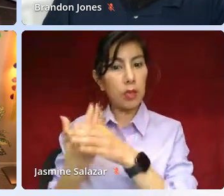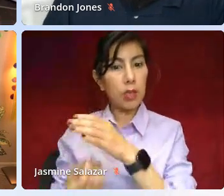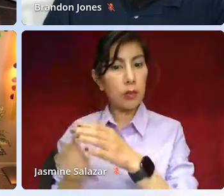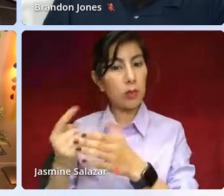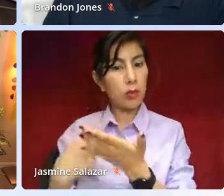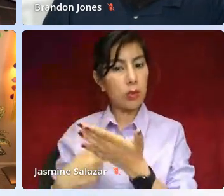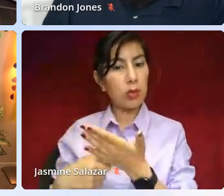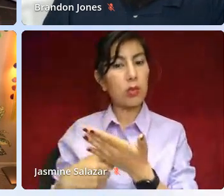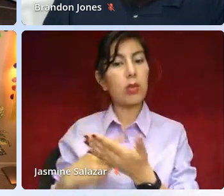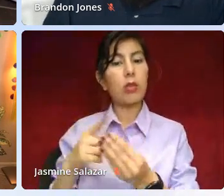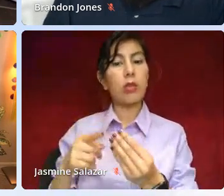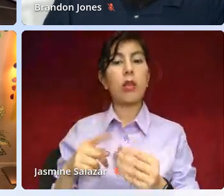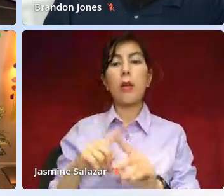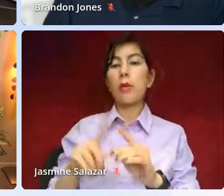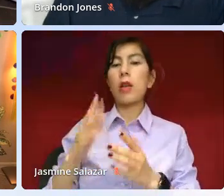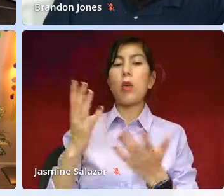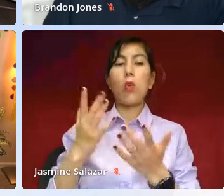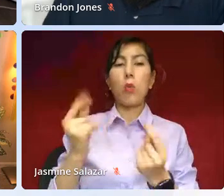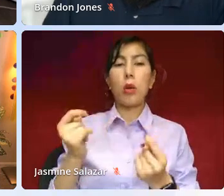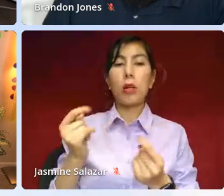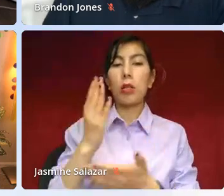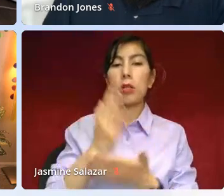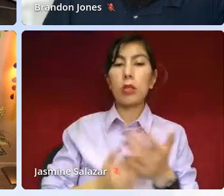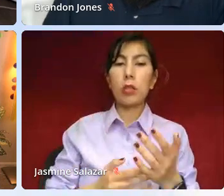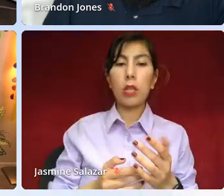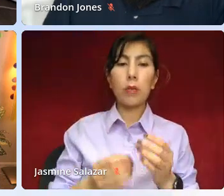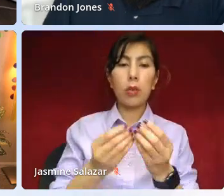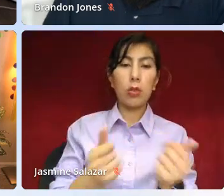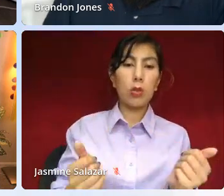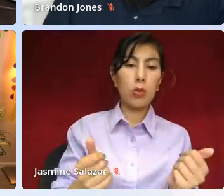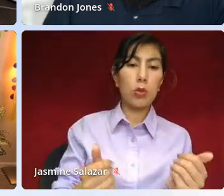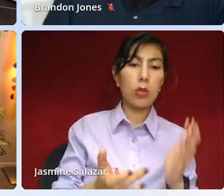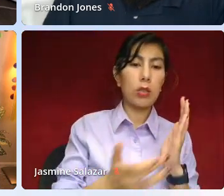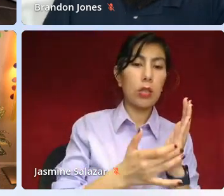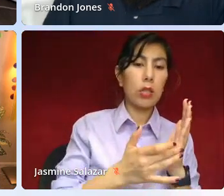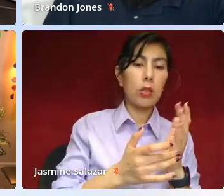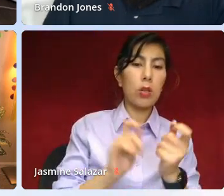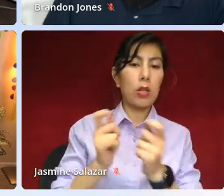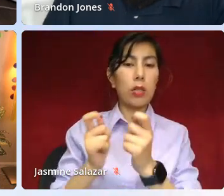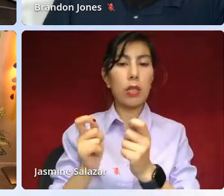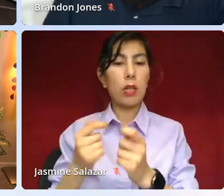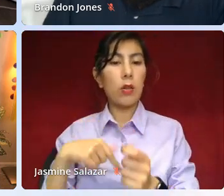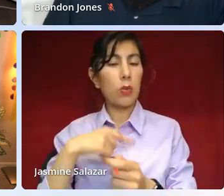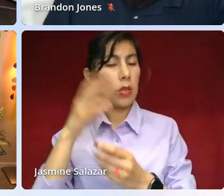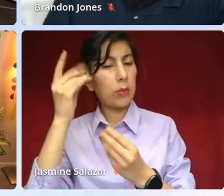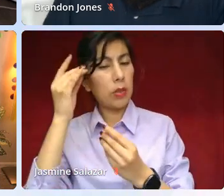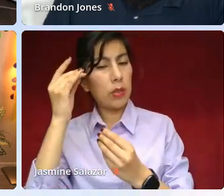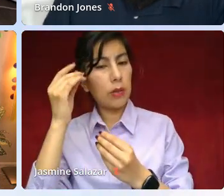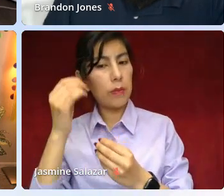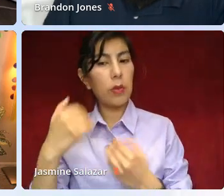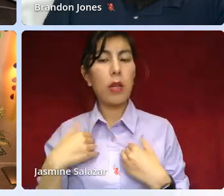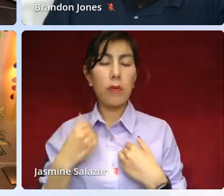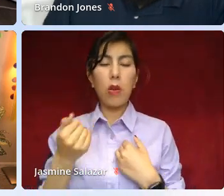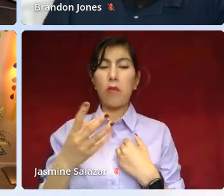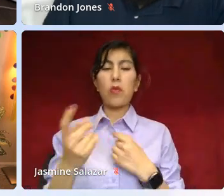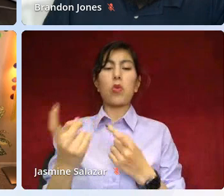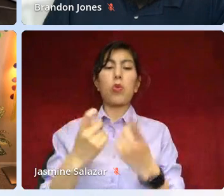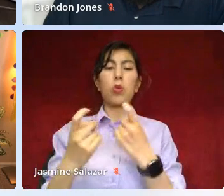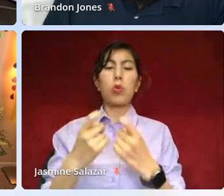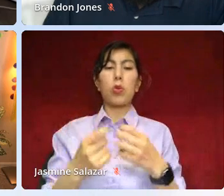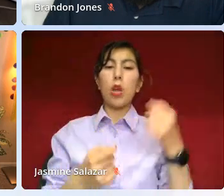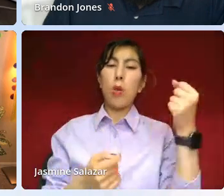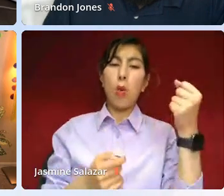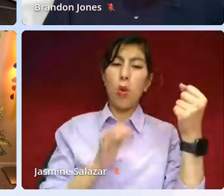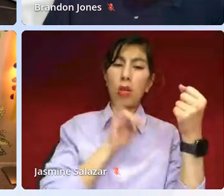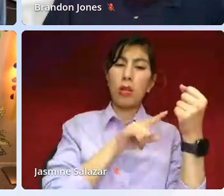starting to think about what are some of the solutions, both technical and adaptive, that we need to be thinking about. We have a couple of questions. I'm gonna hold off. I'm gonna come back to